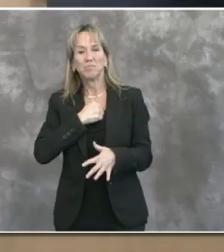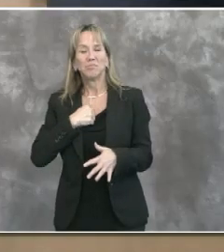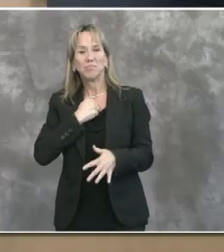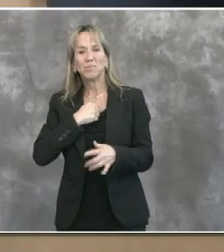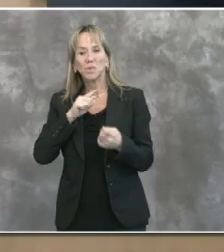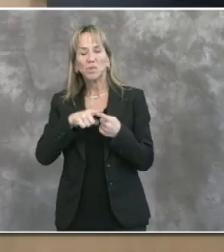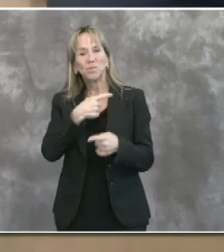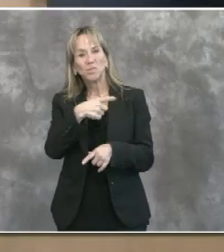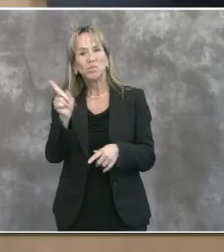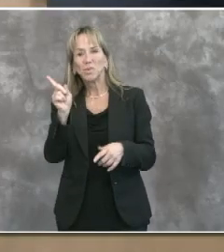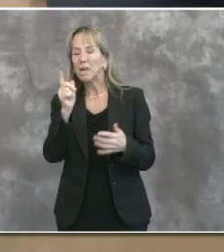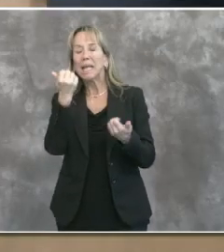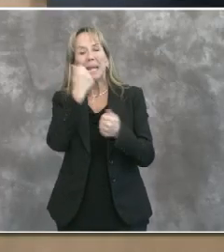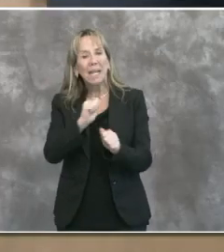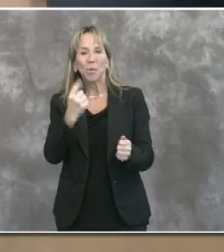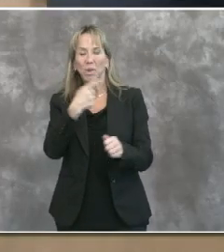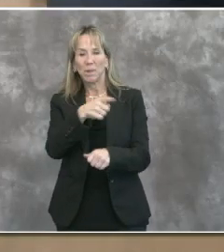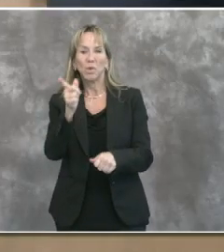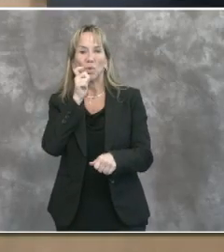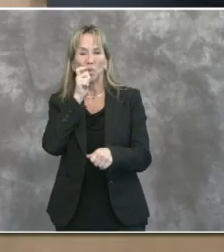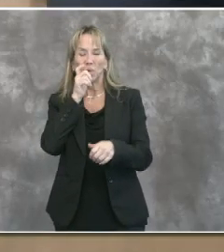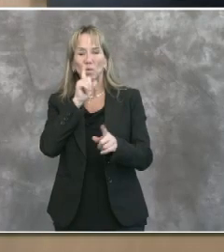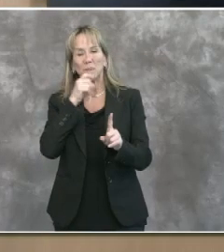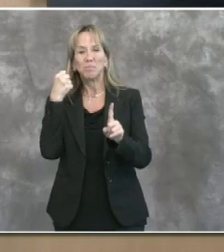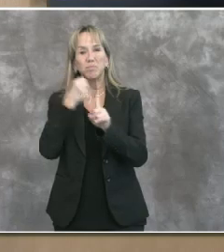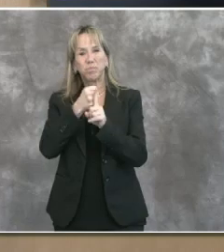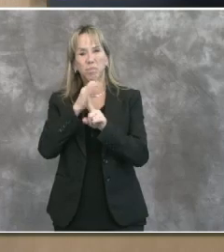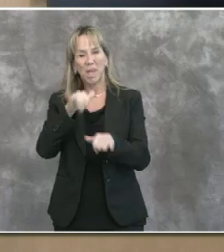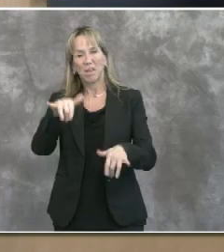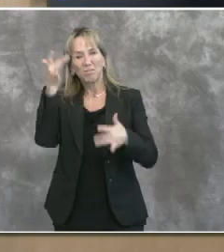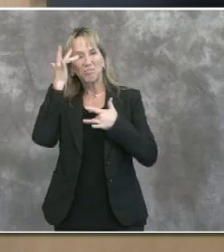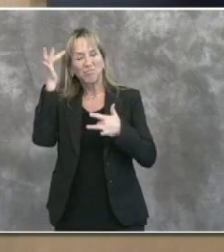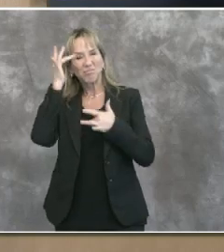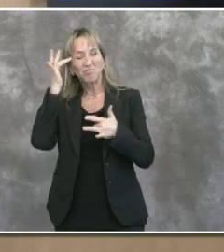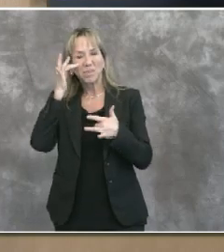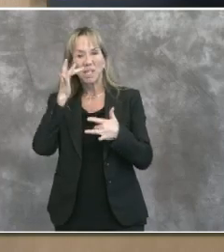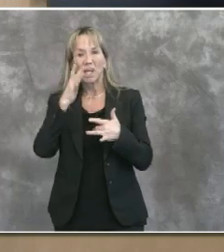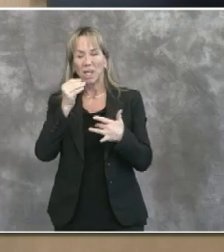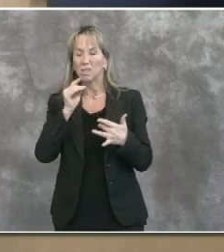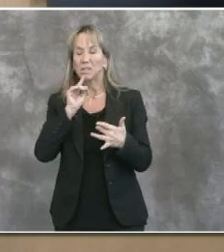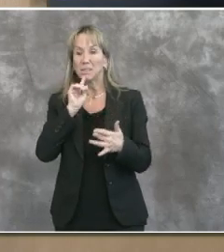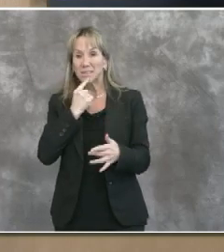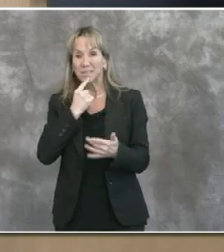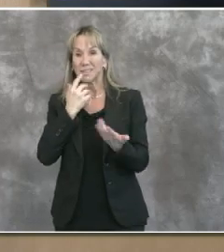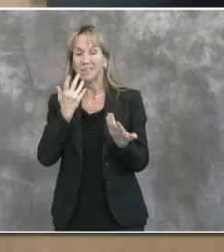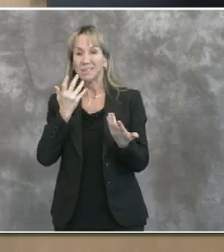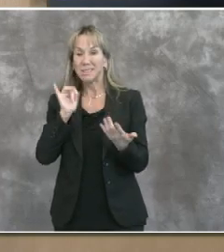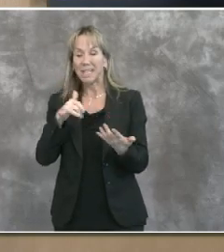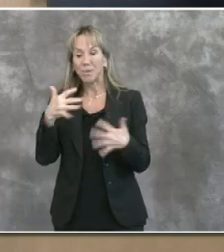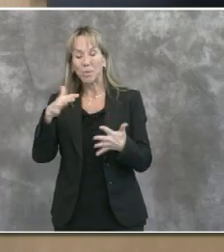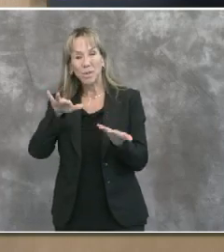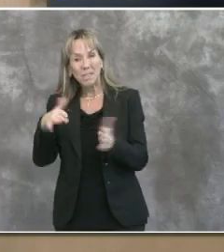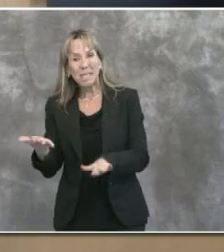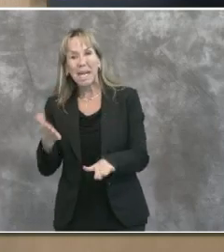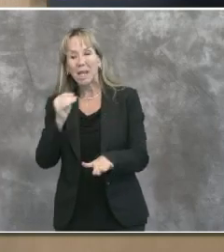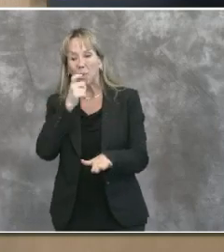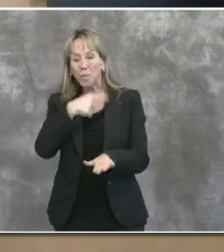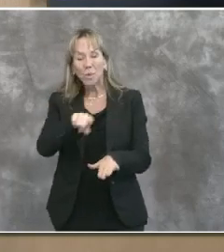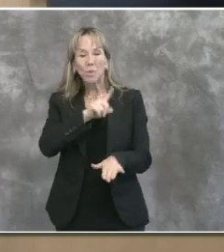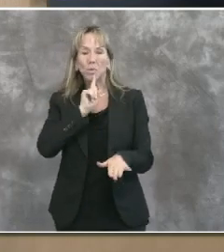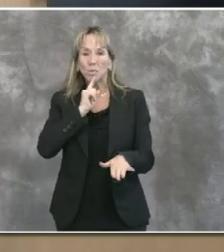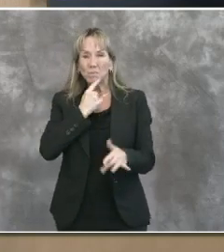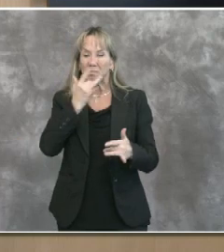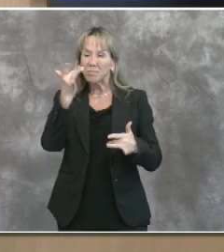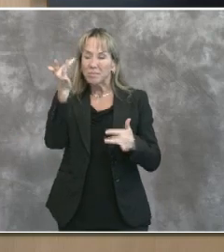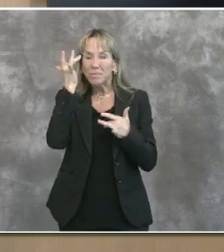condolences to everyone who's been affected by this disease, including the deaths and the severe illnesses that have